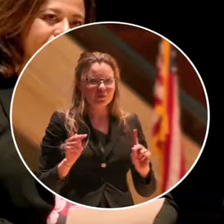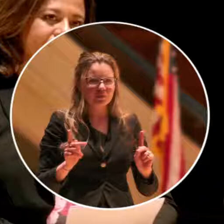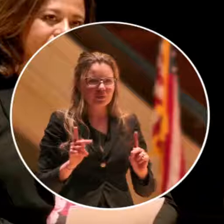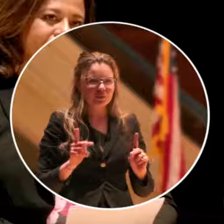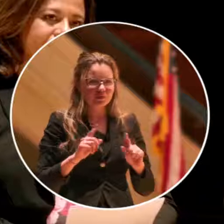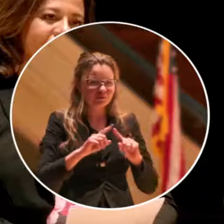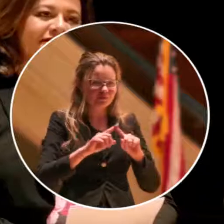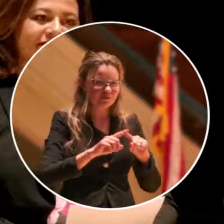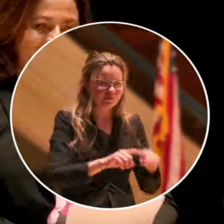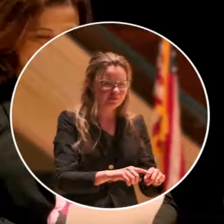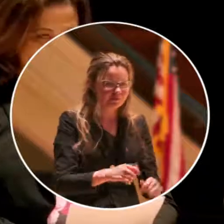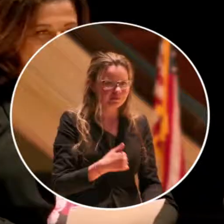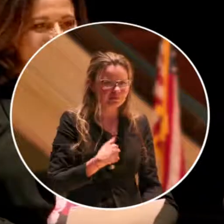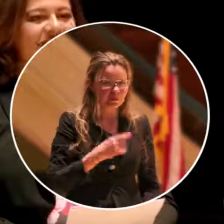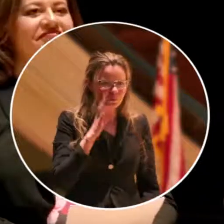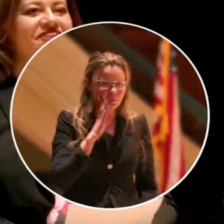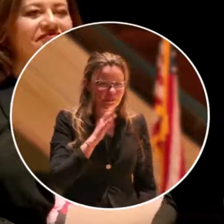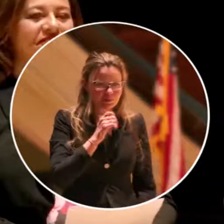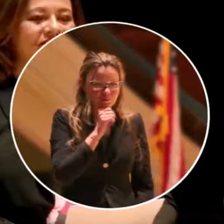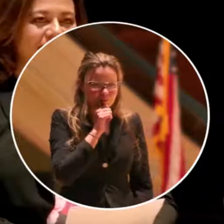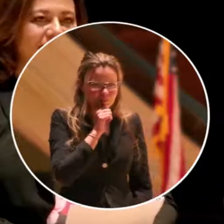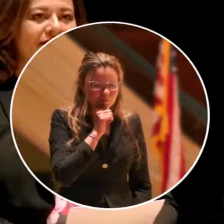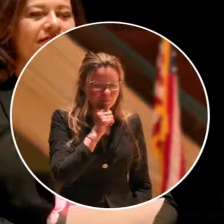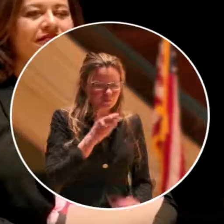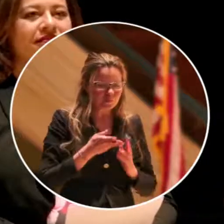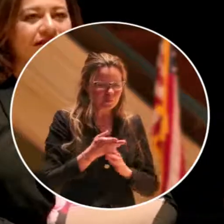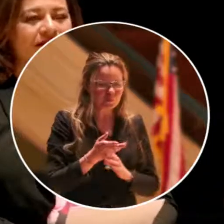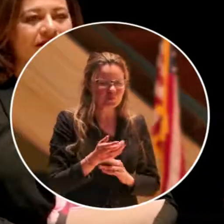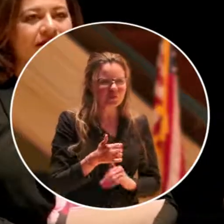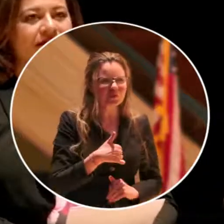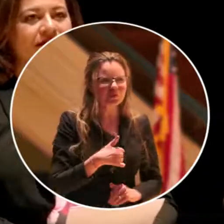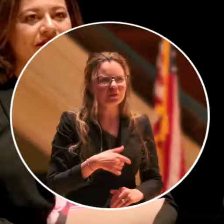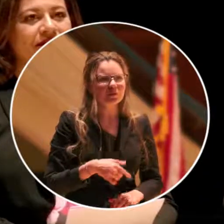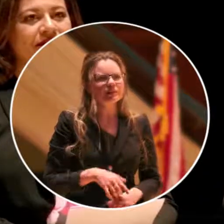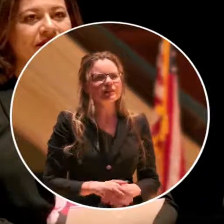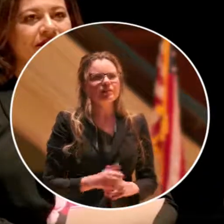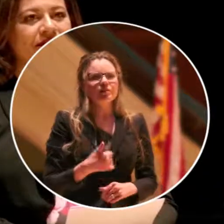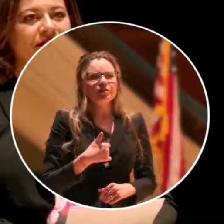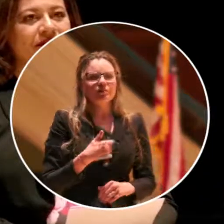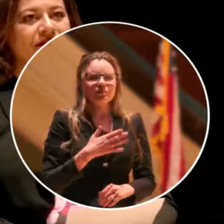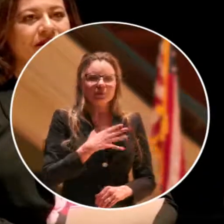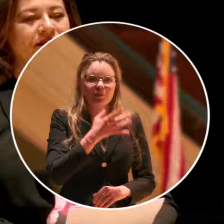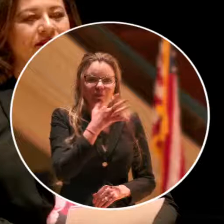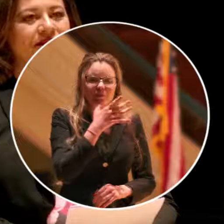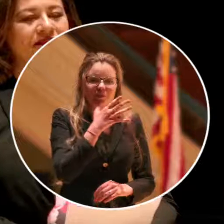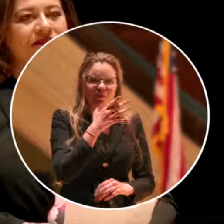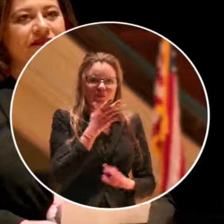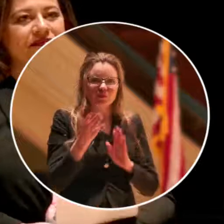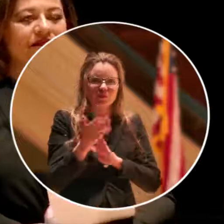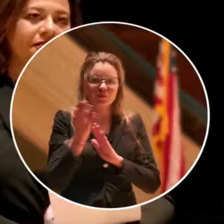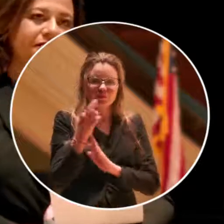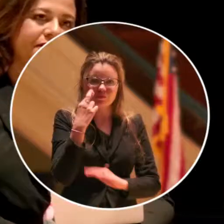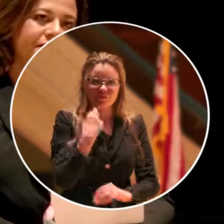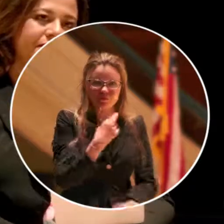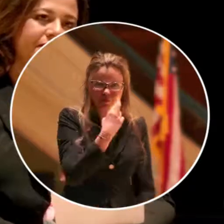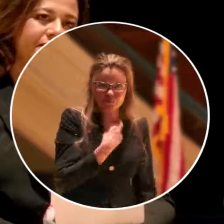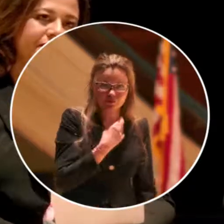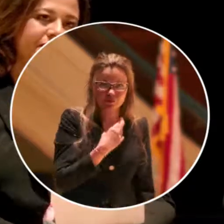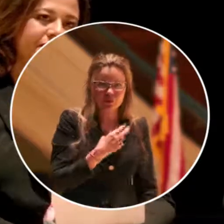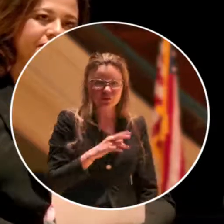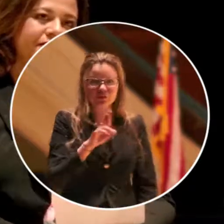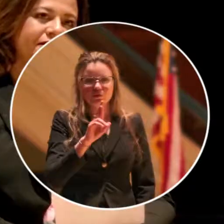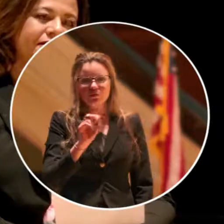deferred. I'll get through this. For most of my life, my mother ran a restaurant in Elmira, New York, and a truck stop diner out on